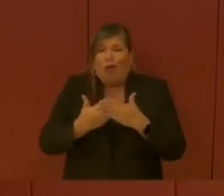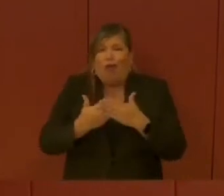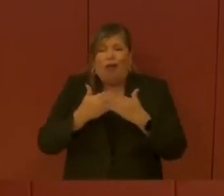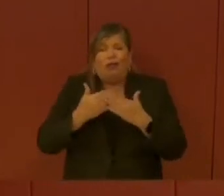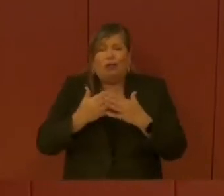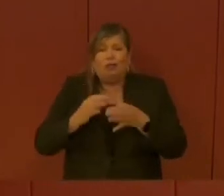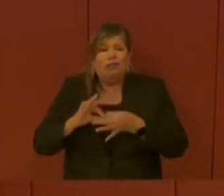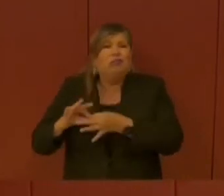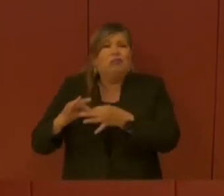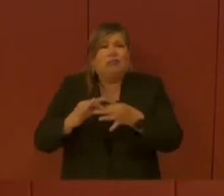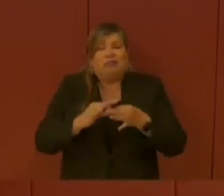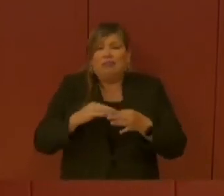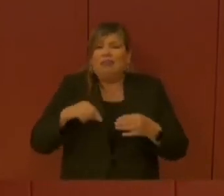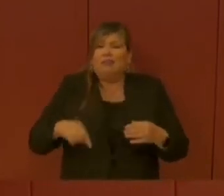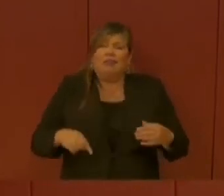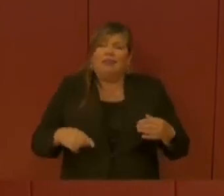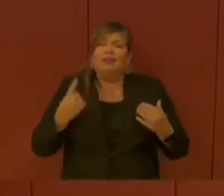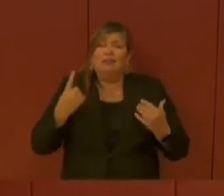are a universal state.